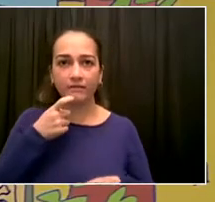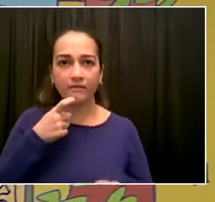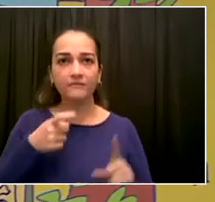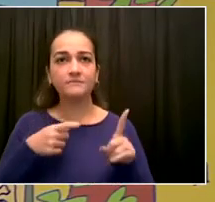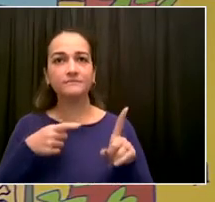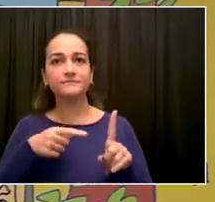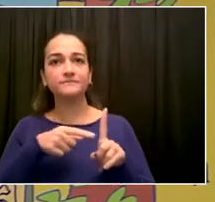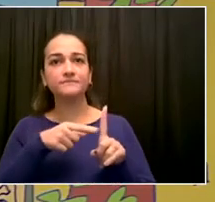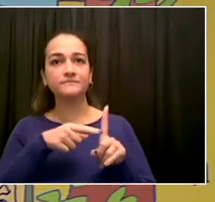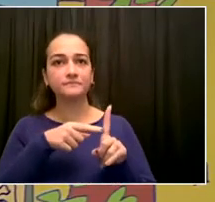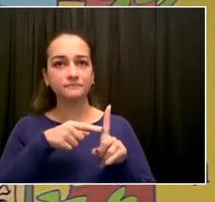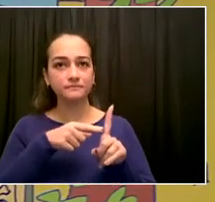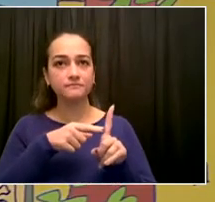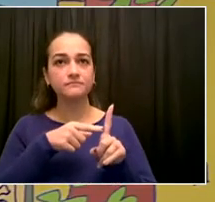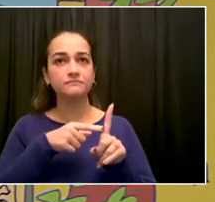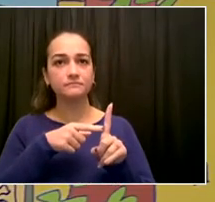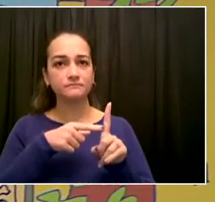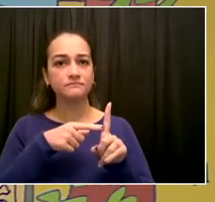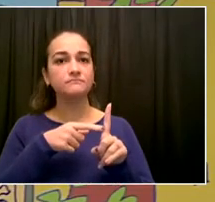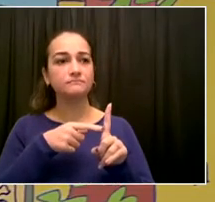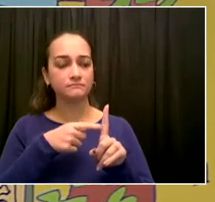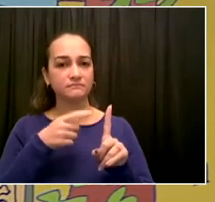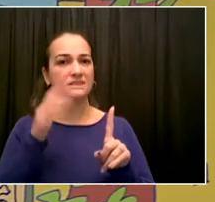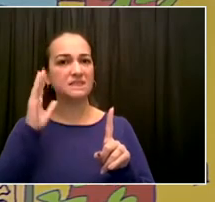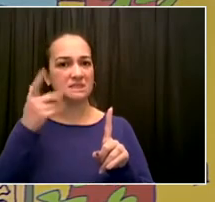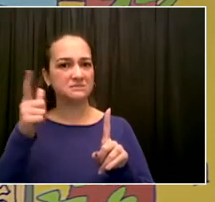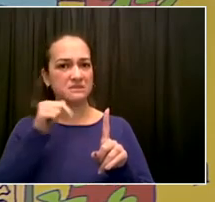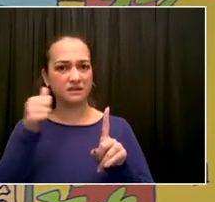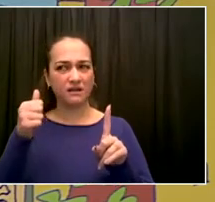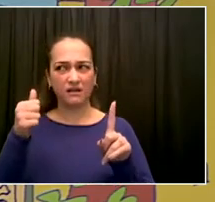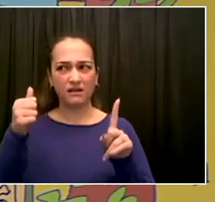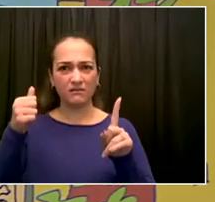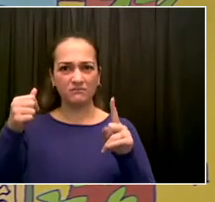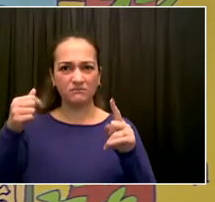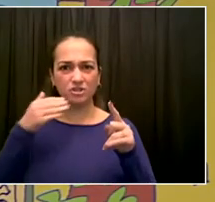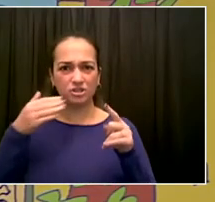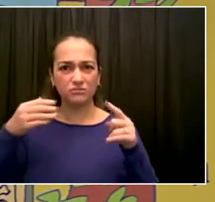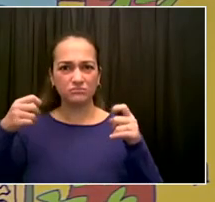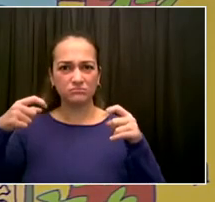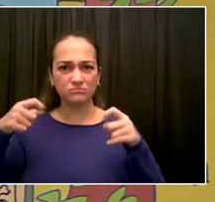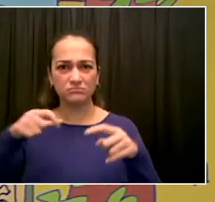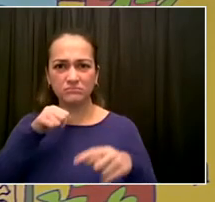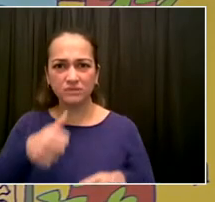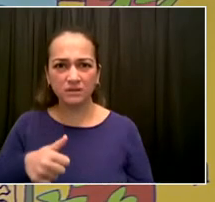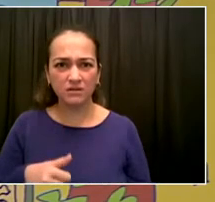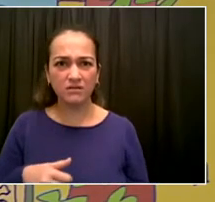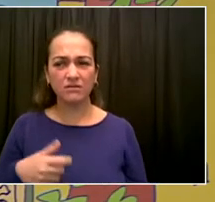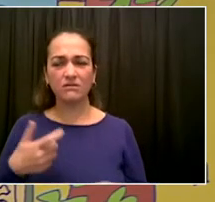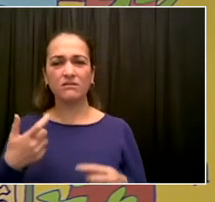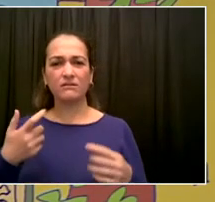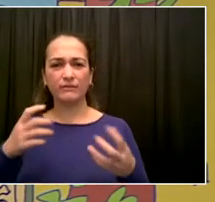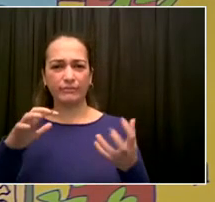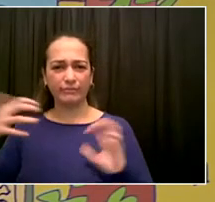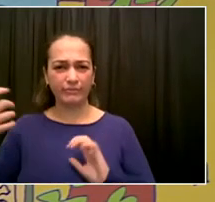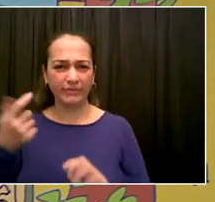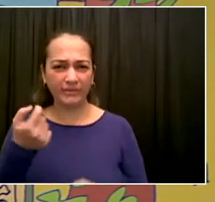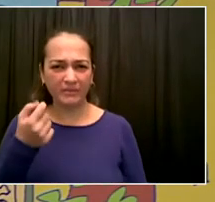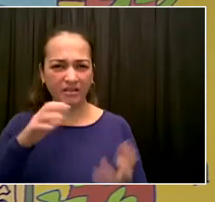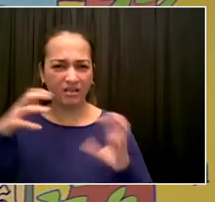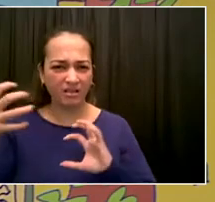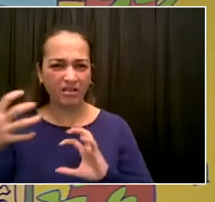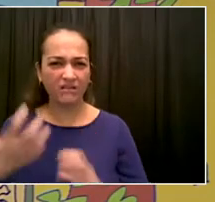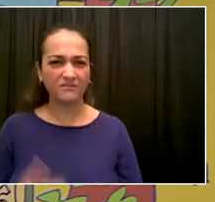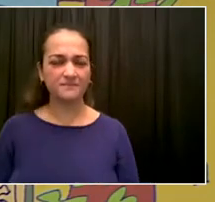in weapons recovered? That seems like an unusual amount of weapons to be recovered in such a short period of time to me. Is there